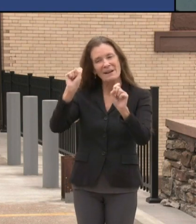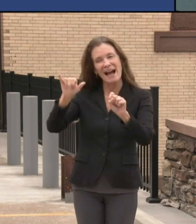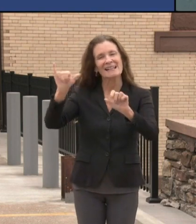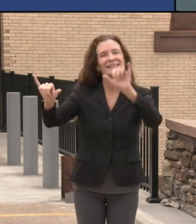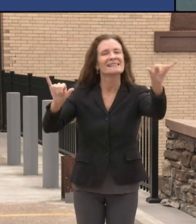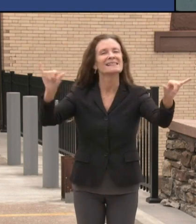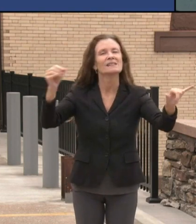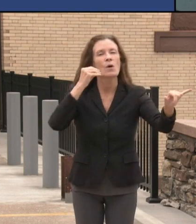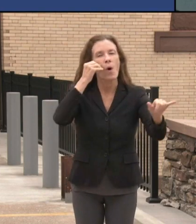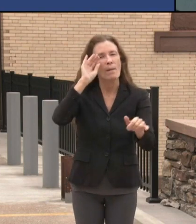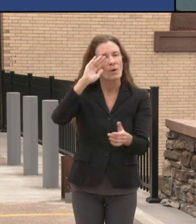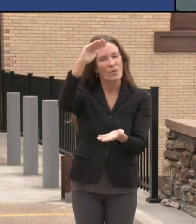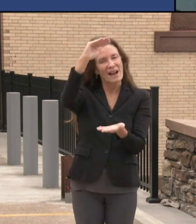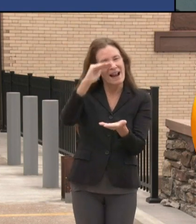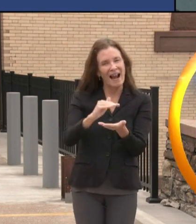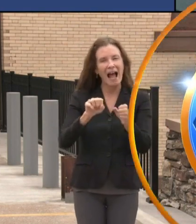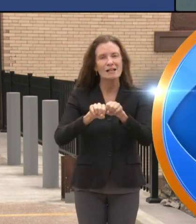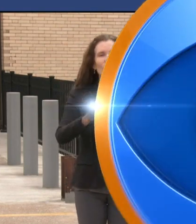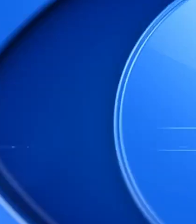paid time off, including vacation days.